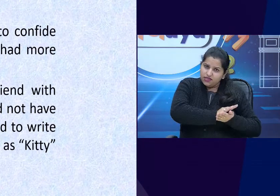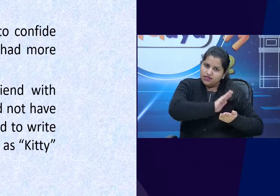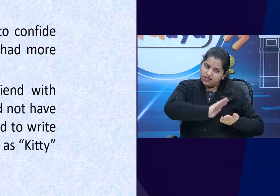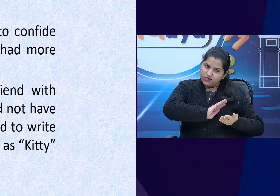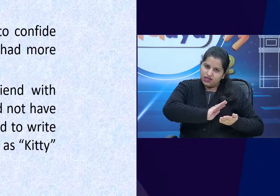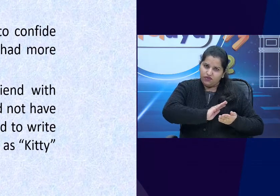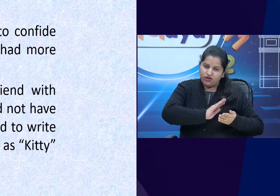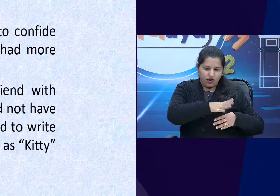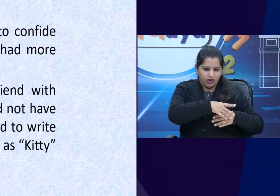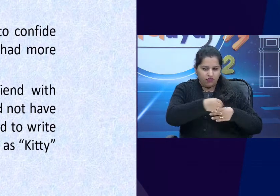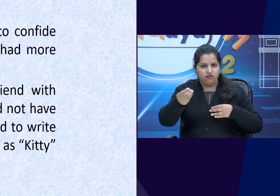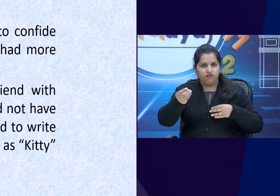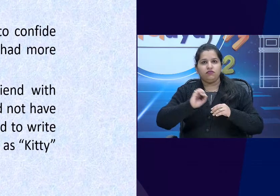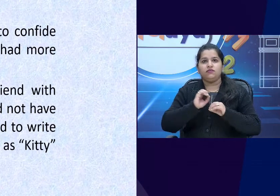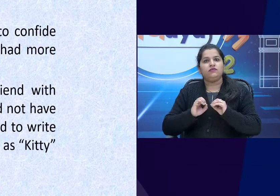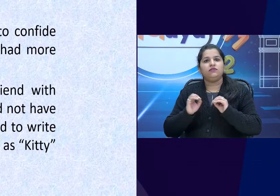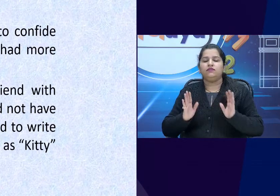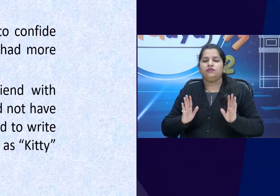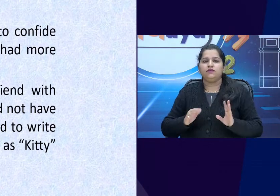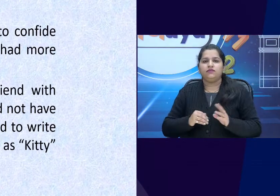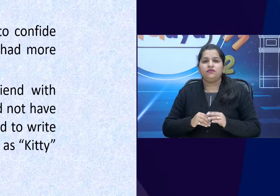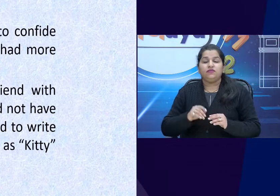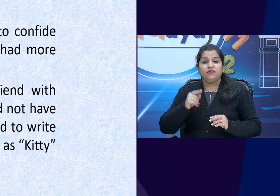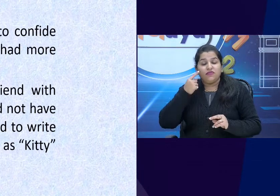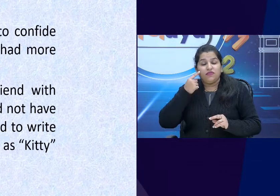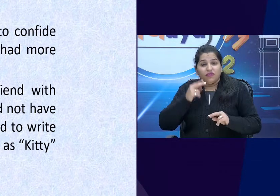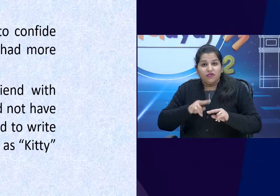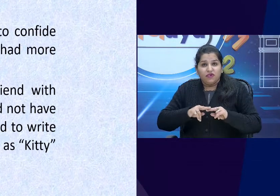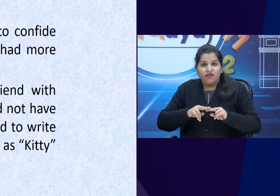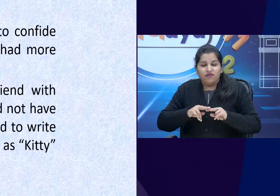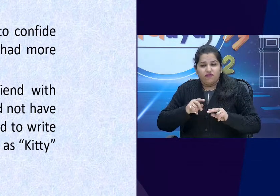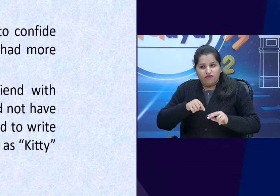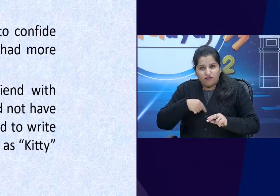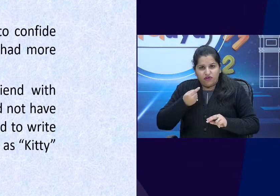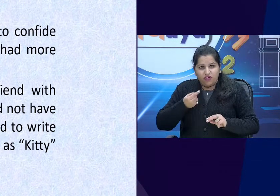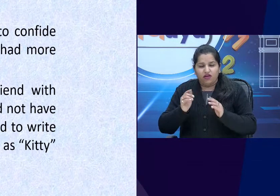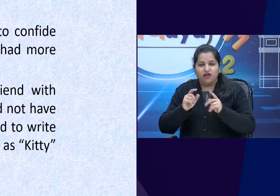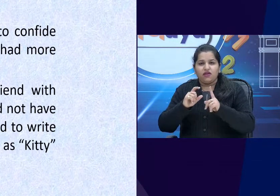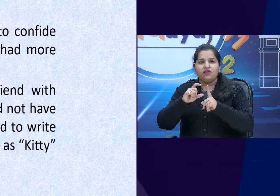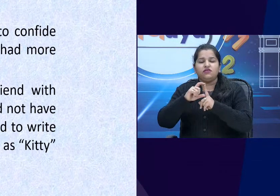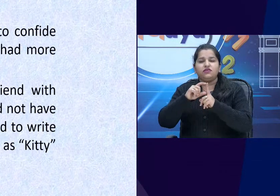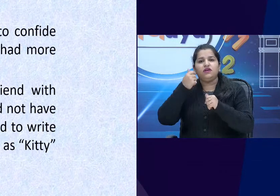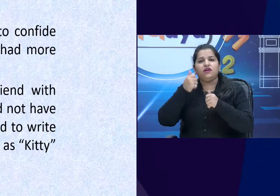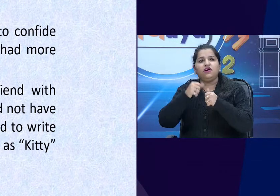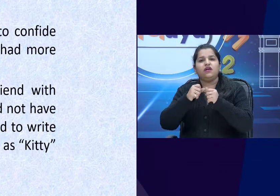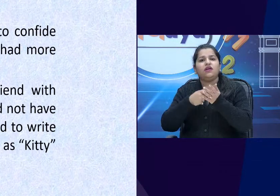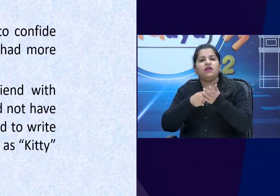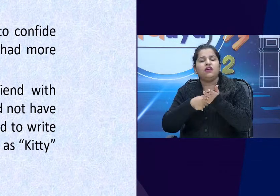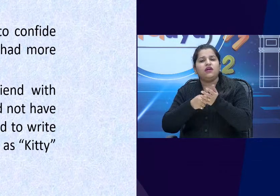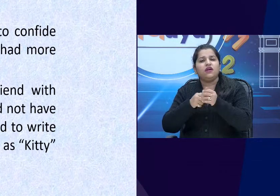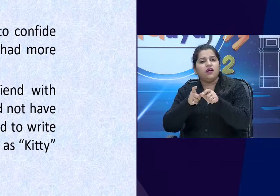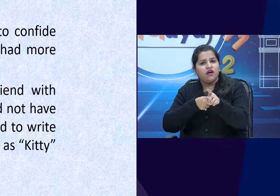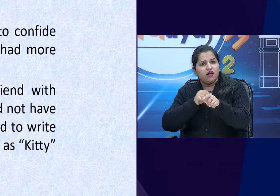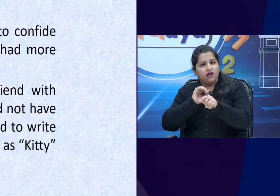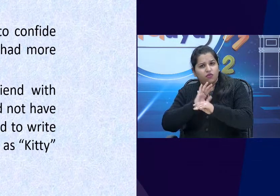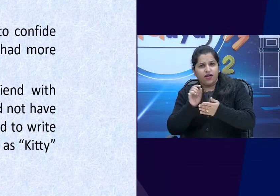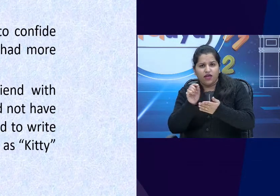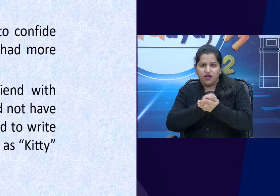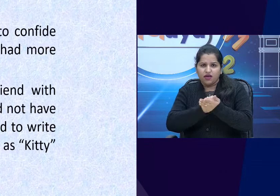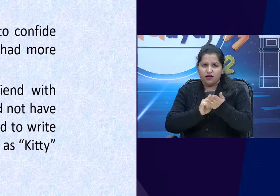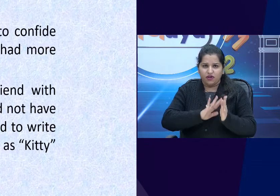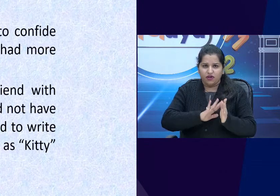Okay. So if we said, suppose I write in a diary, Anita, you have to control